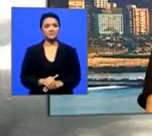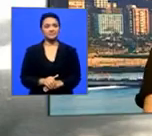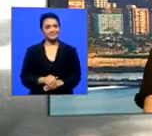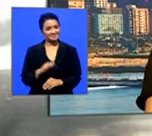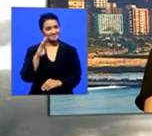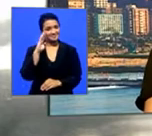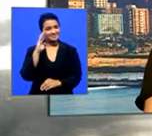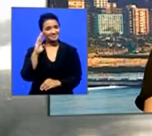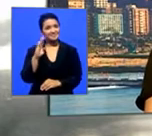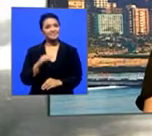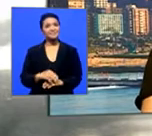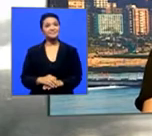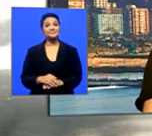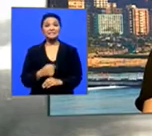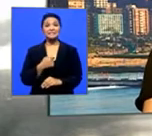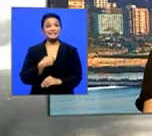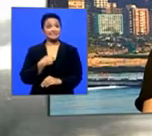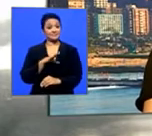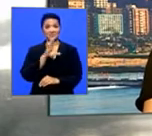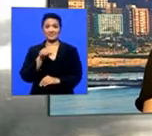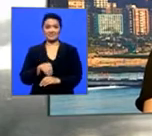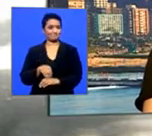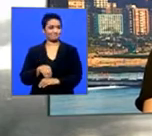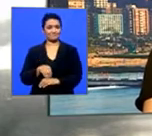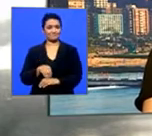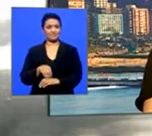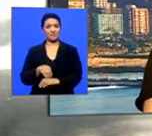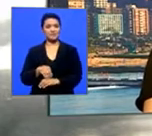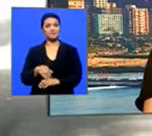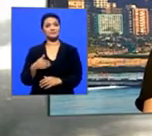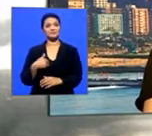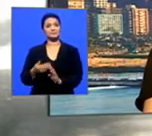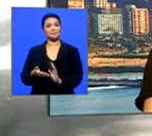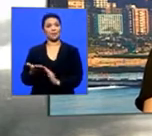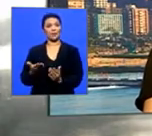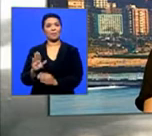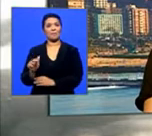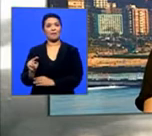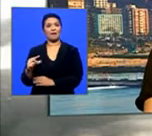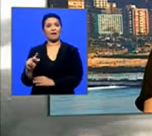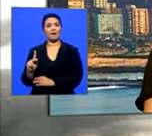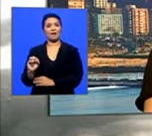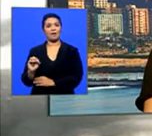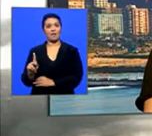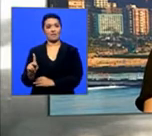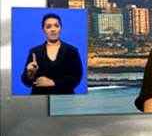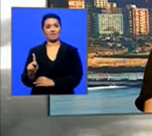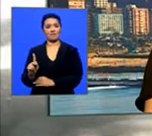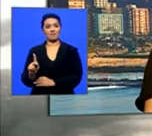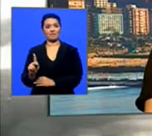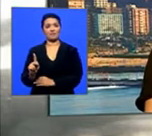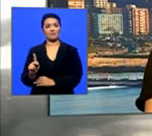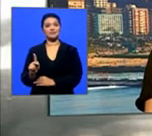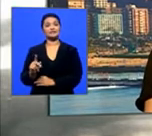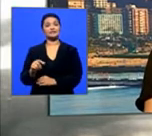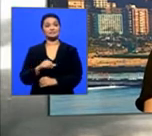Morning, Valen. Unfortunately, I was out of the country. I was in Bangkok attending a swimming meeting. And actually, the morning of the meeting, I happened to be